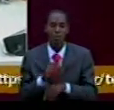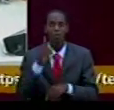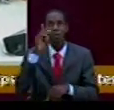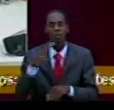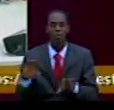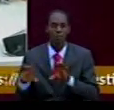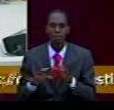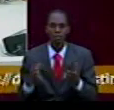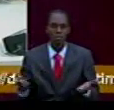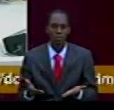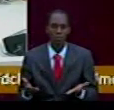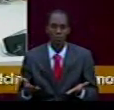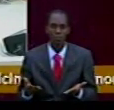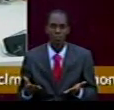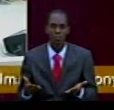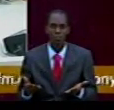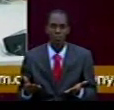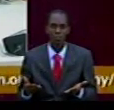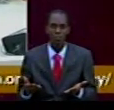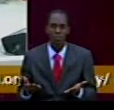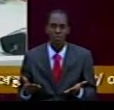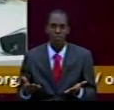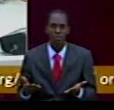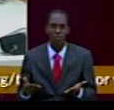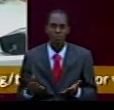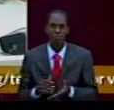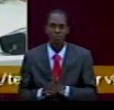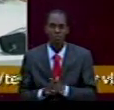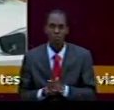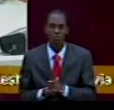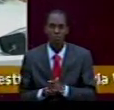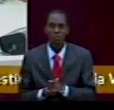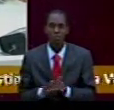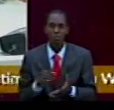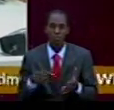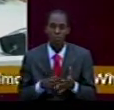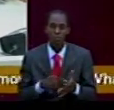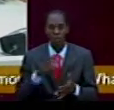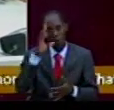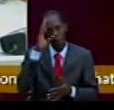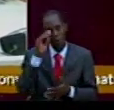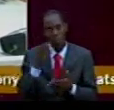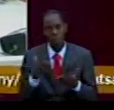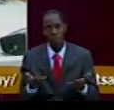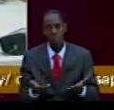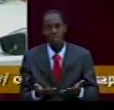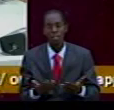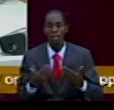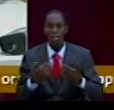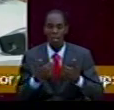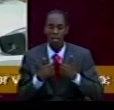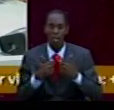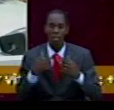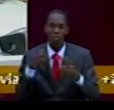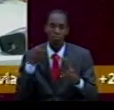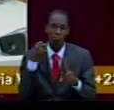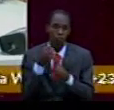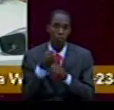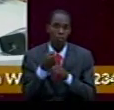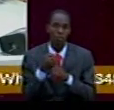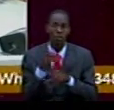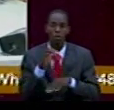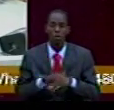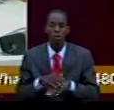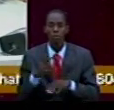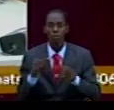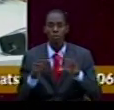is Lemmy Etugudo. This man here had accident on the 20th day